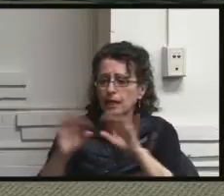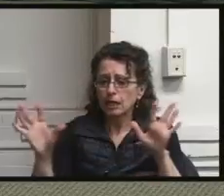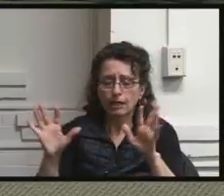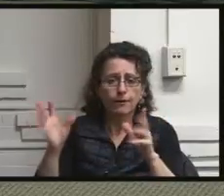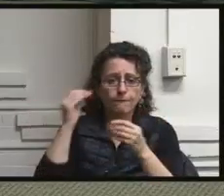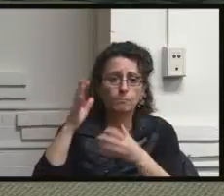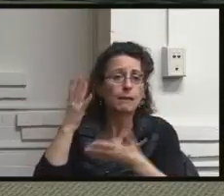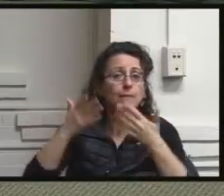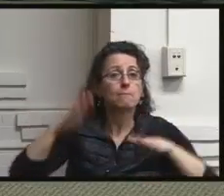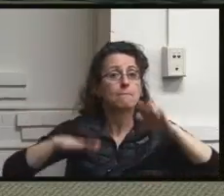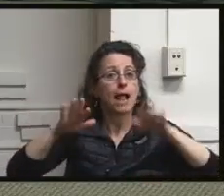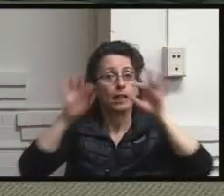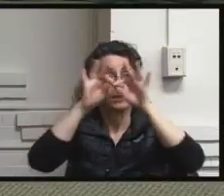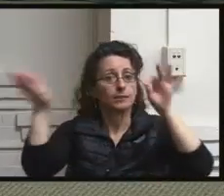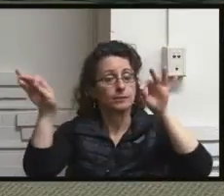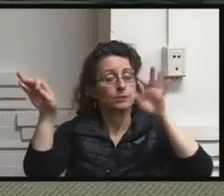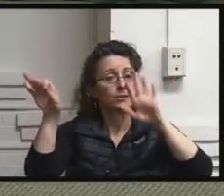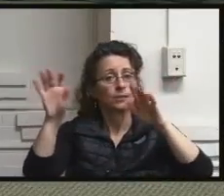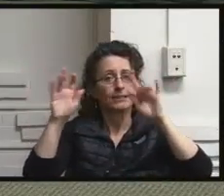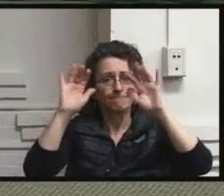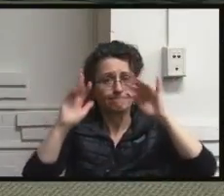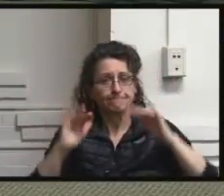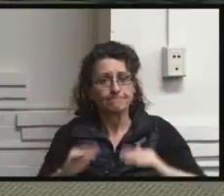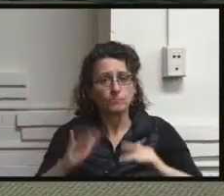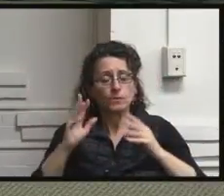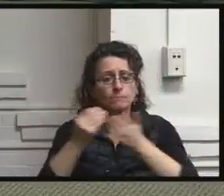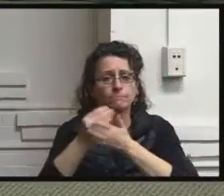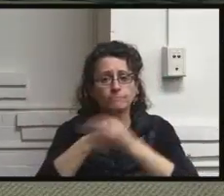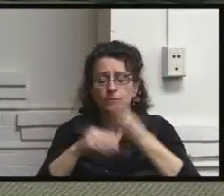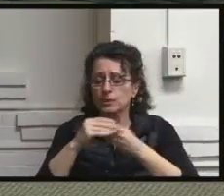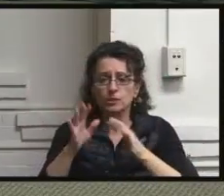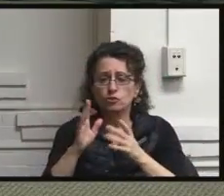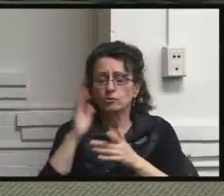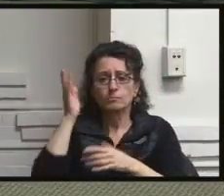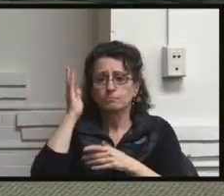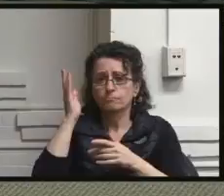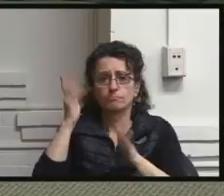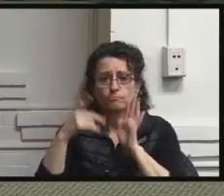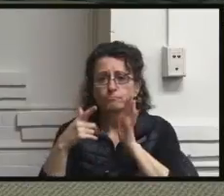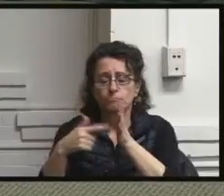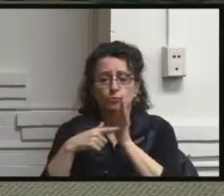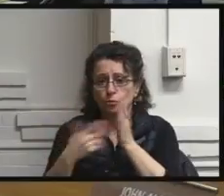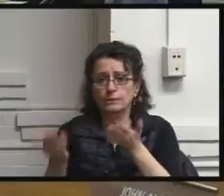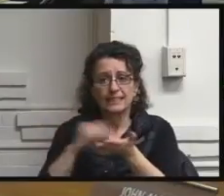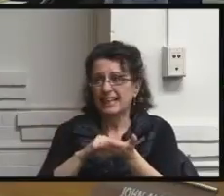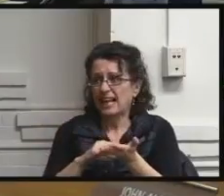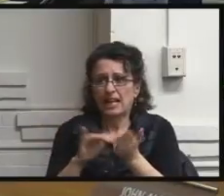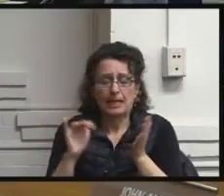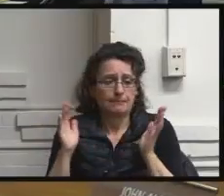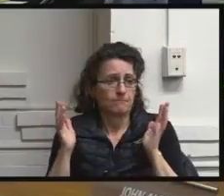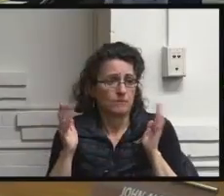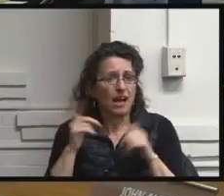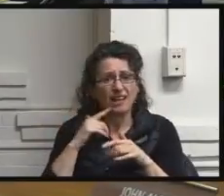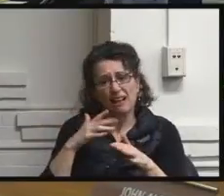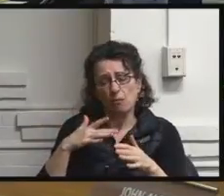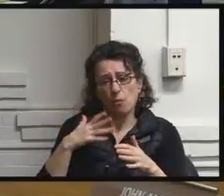balance sheet, to understand that surplus and then, you know, represent this. It only seems to make sense before we vote on